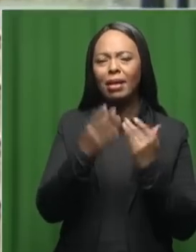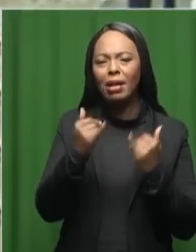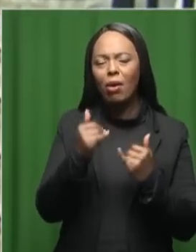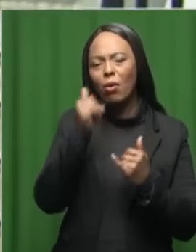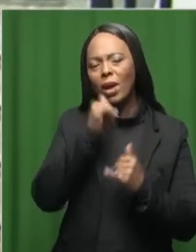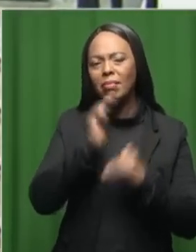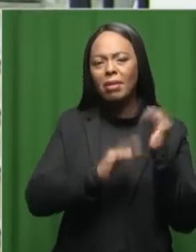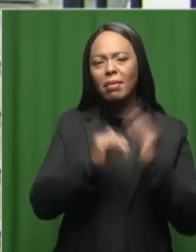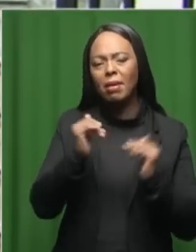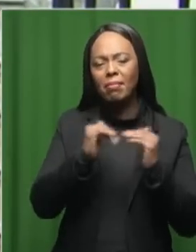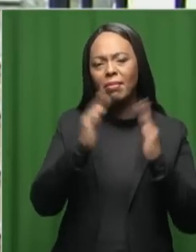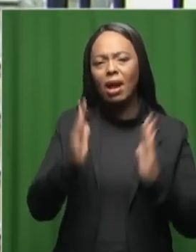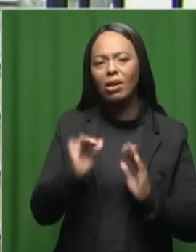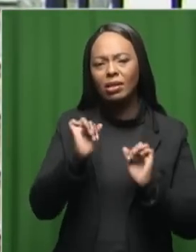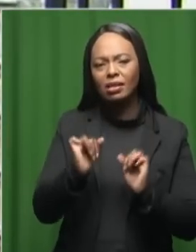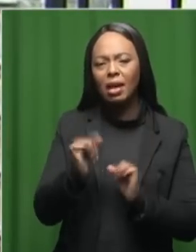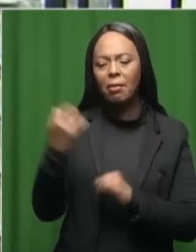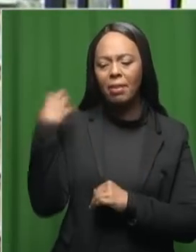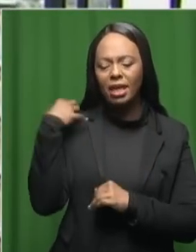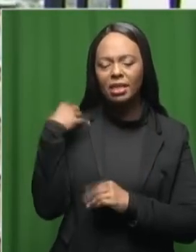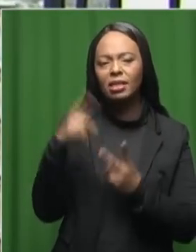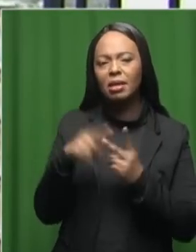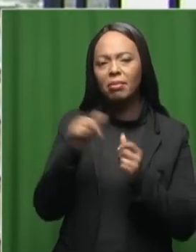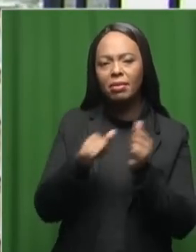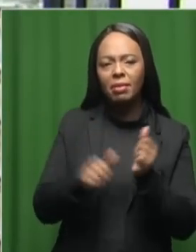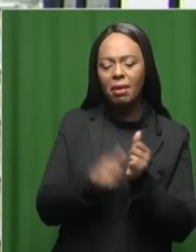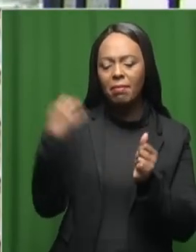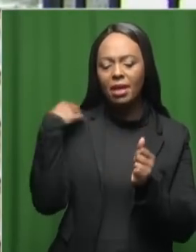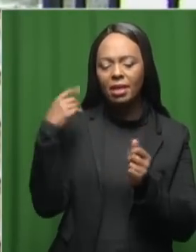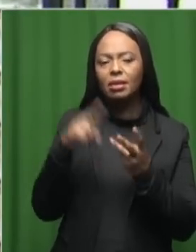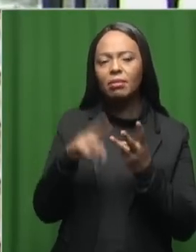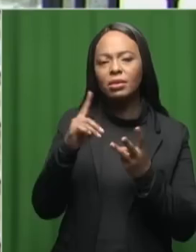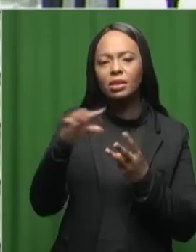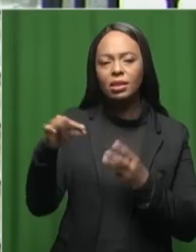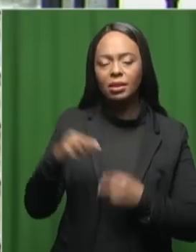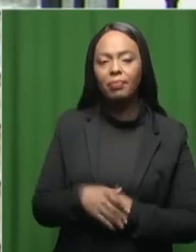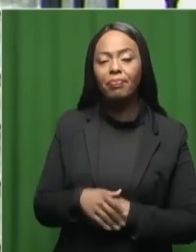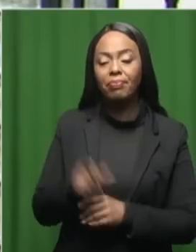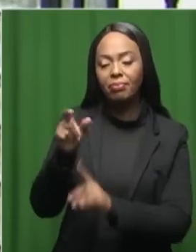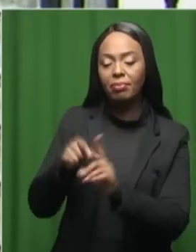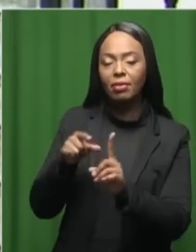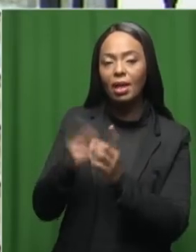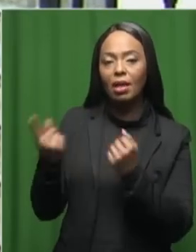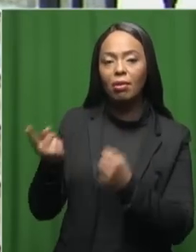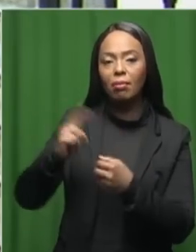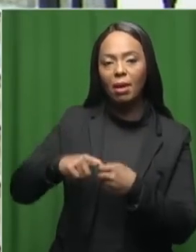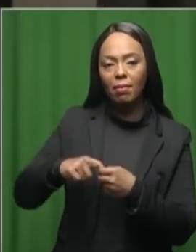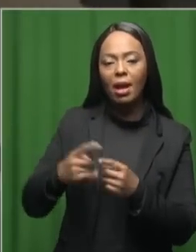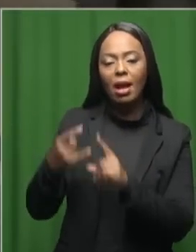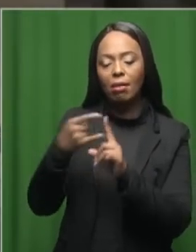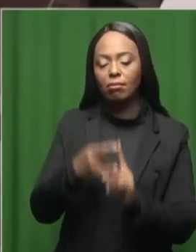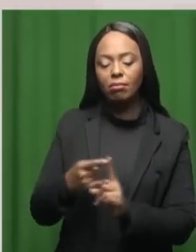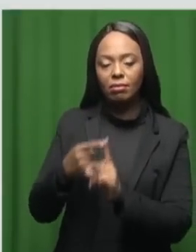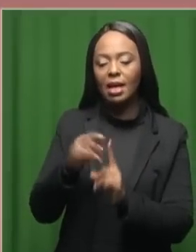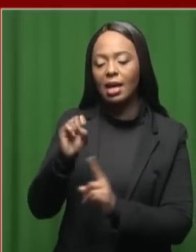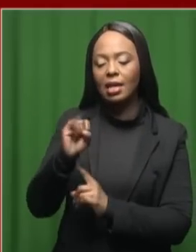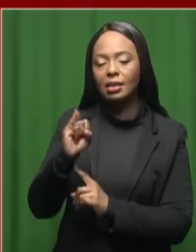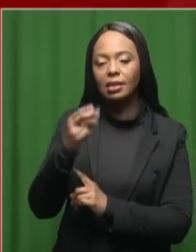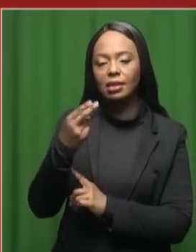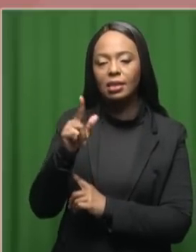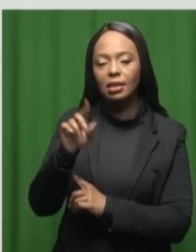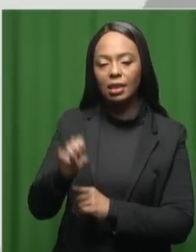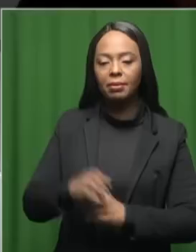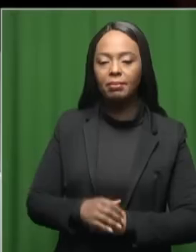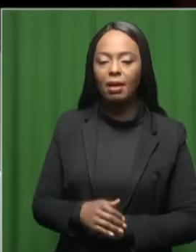ministerial mansions. To get more clarity on this matter, we are joined virtually by Public Works and Infrastructure Minister Sihle Zikalala.